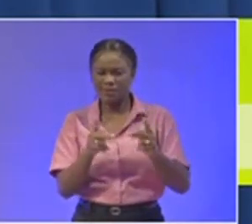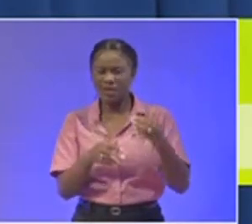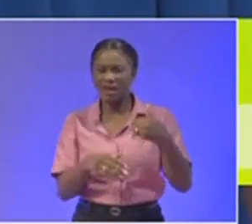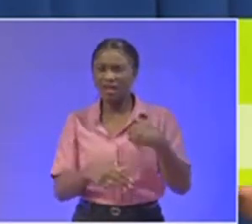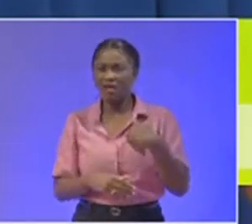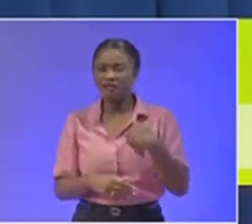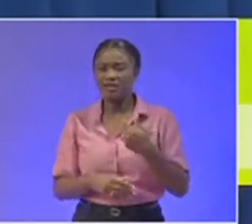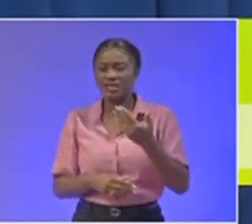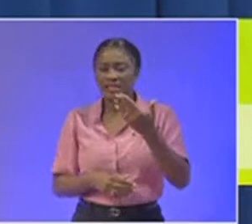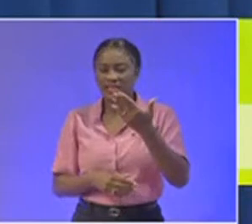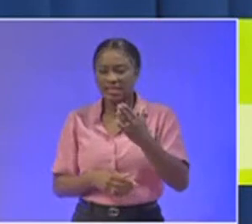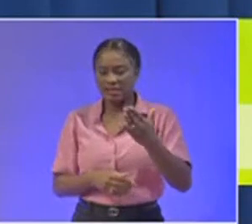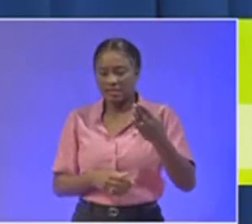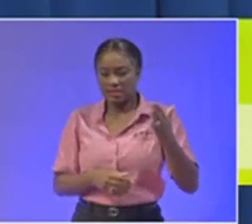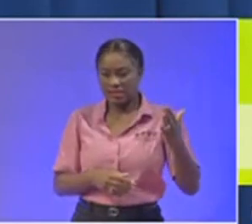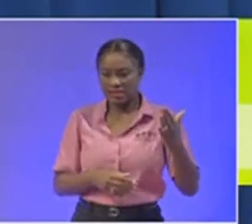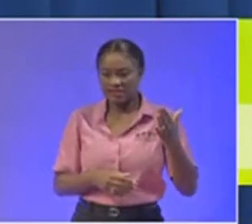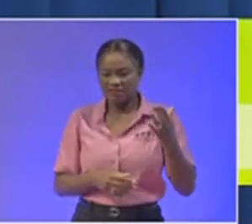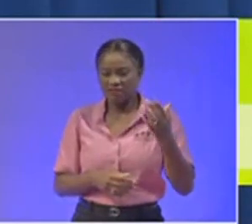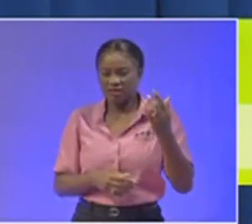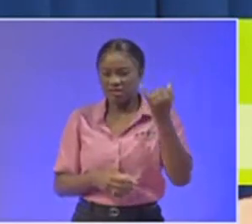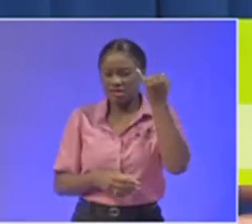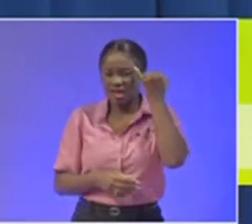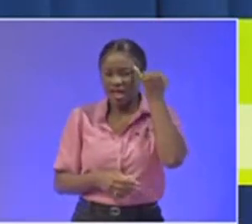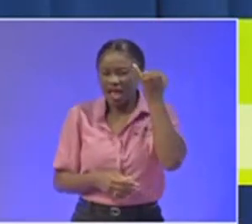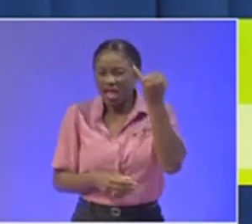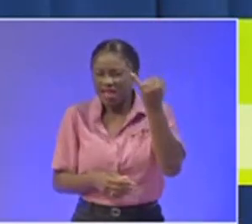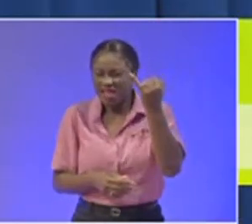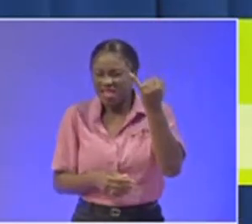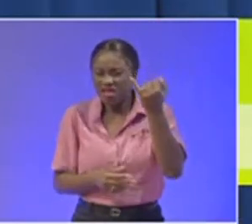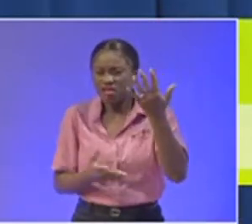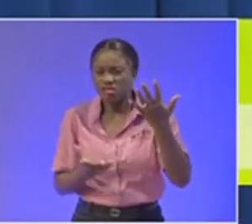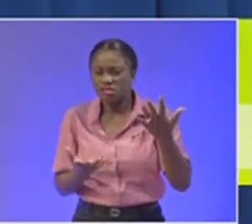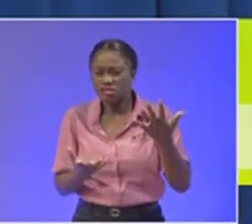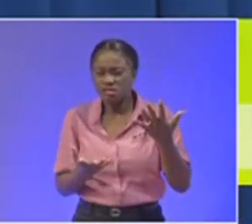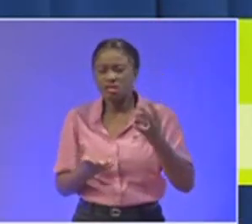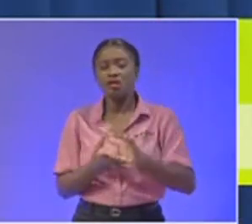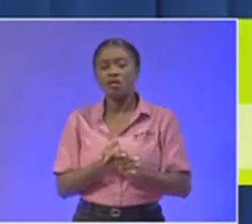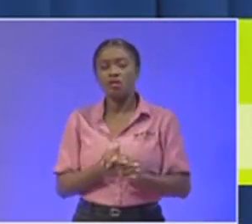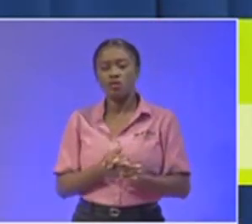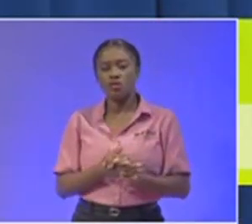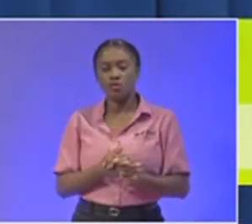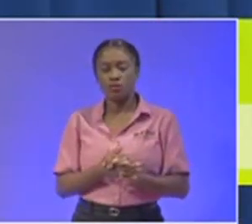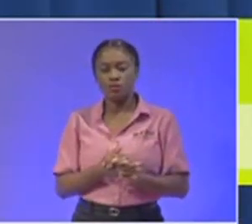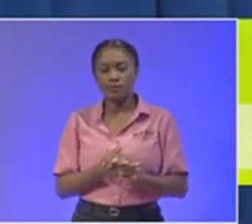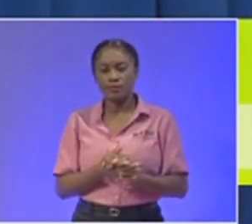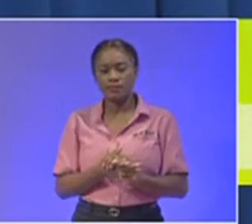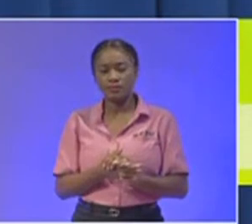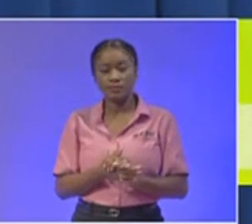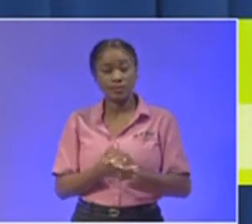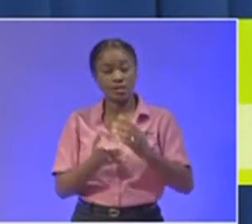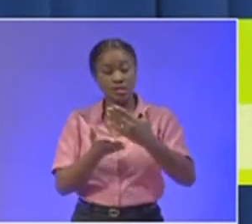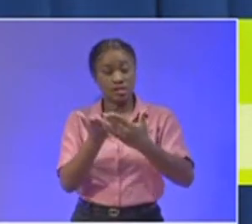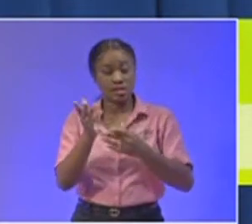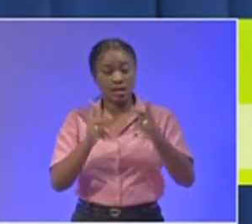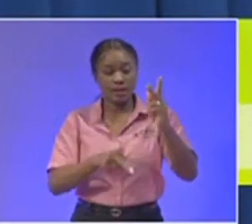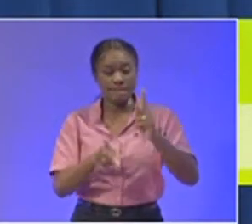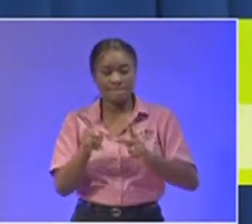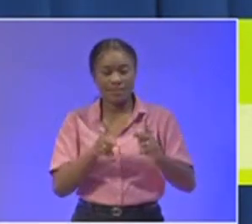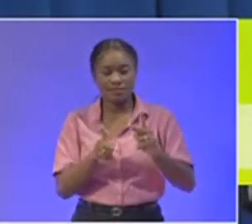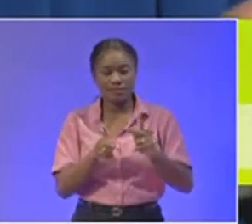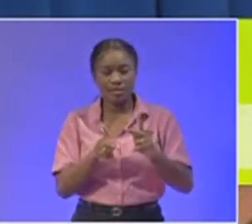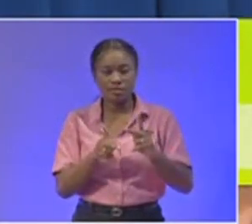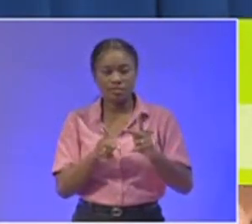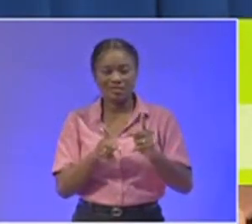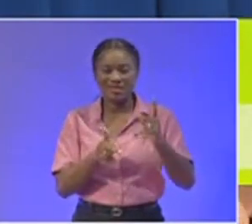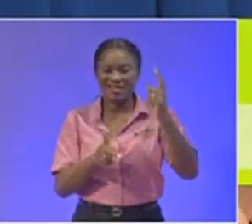different orientations, different perspectives, paradigms, or different things we want to call those things. And some people become polarized.